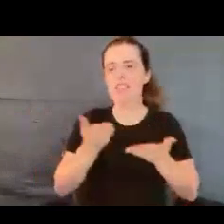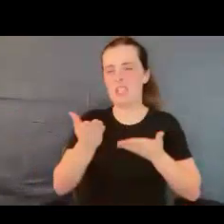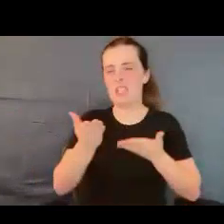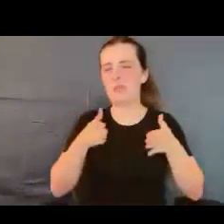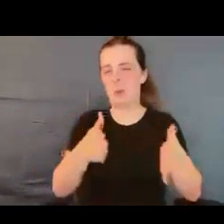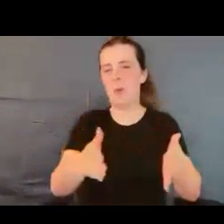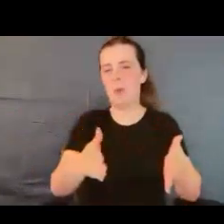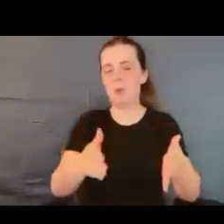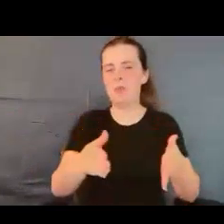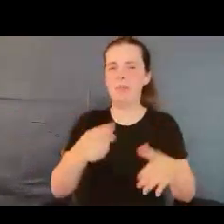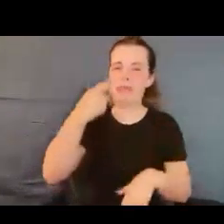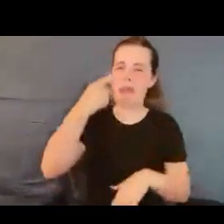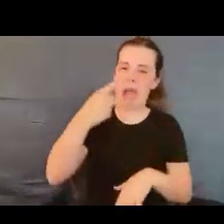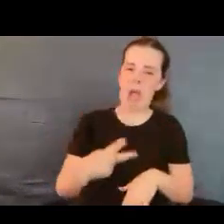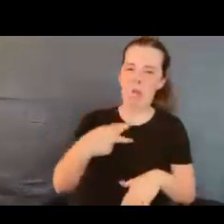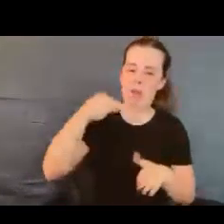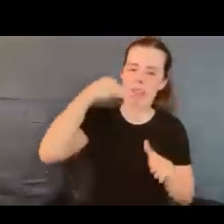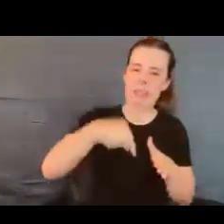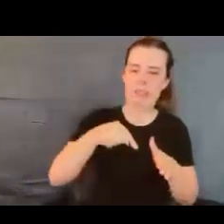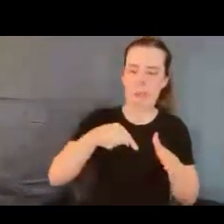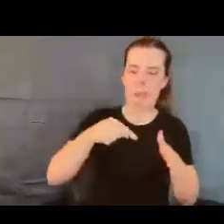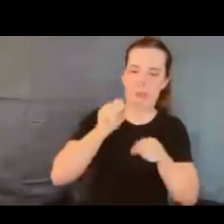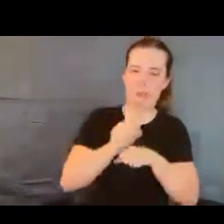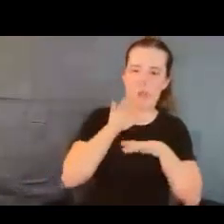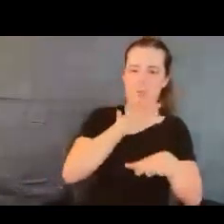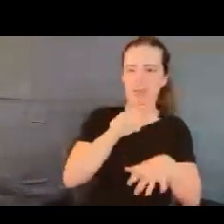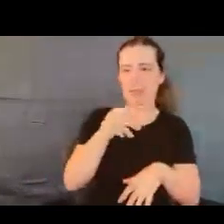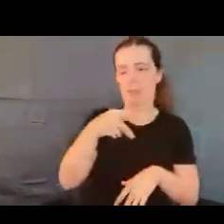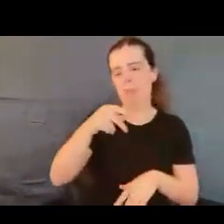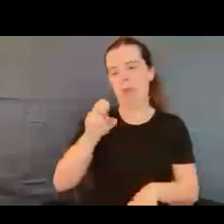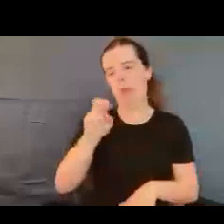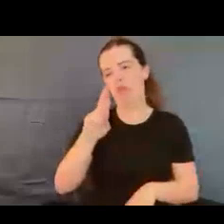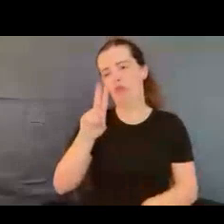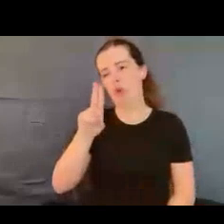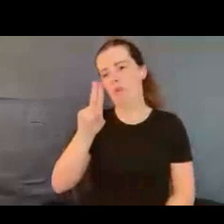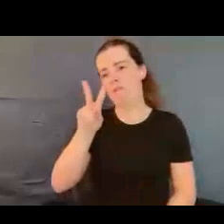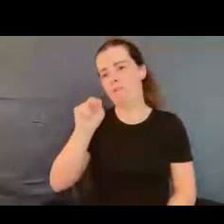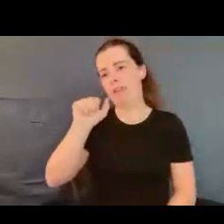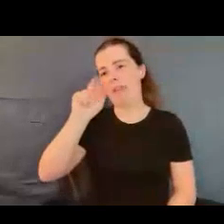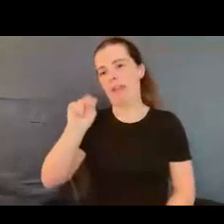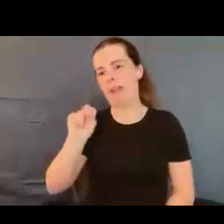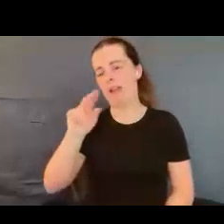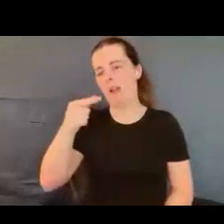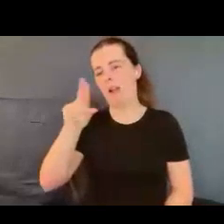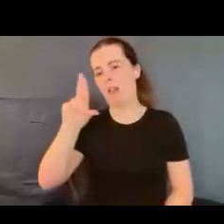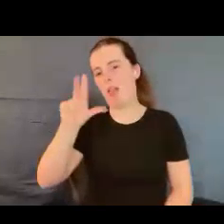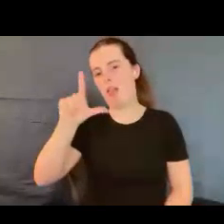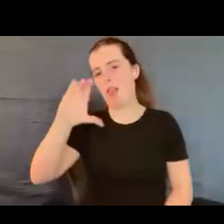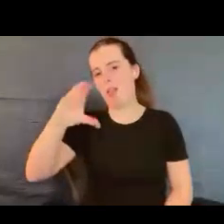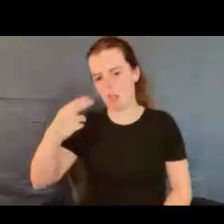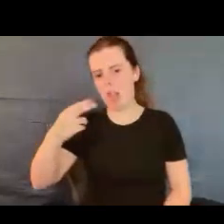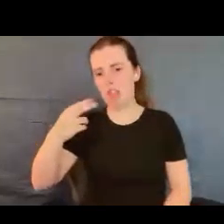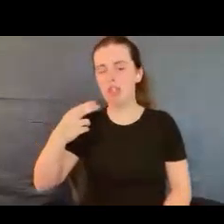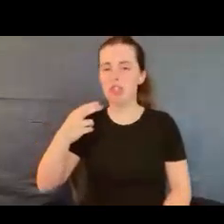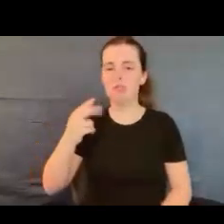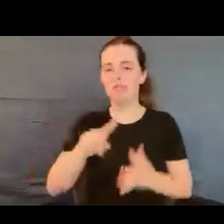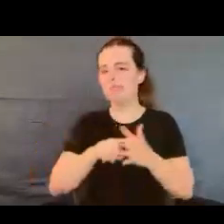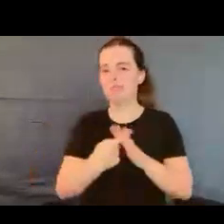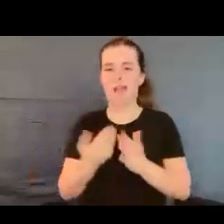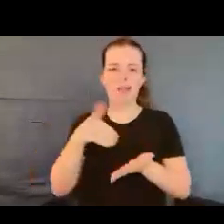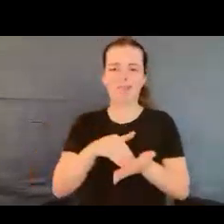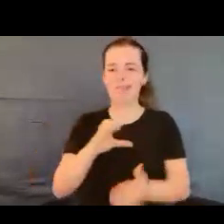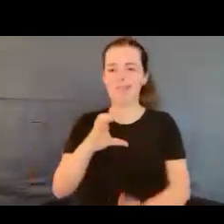halfway down the mountain in the Peruvian Gulch. And then you'll start going back up on the cirque. And for anyone that's